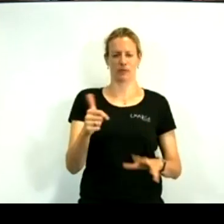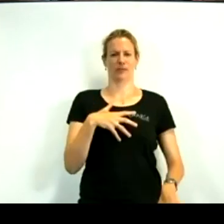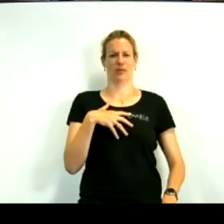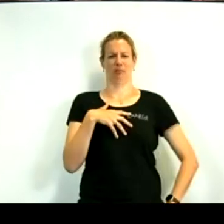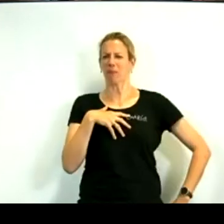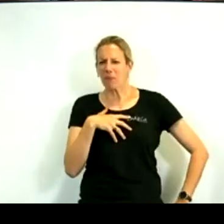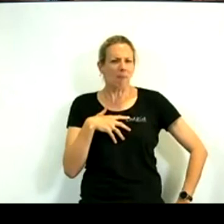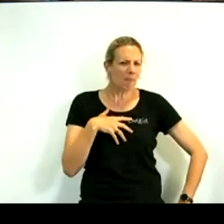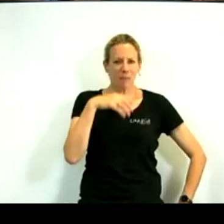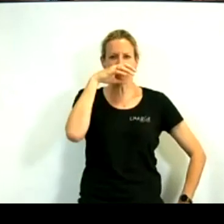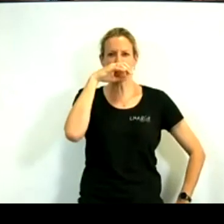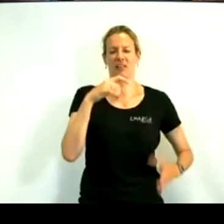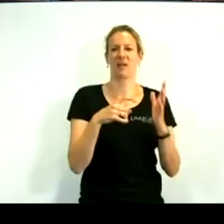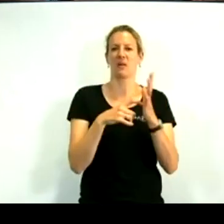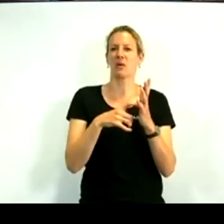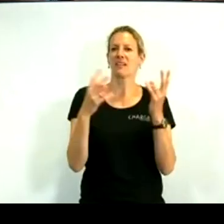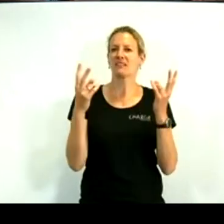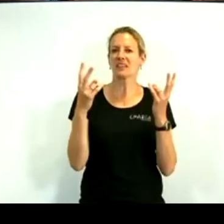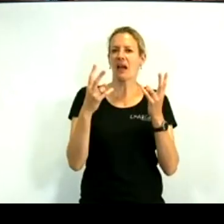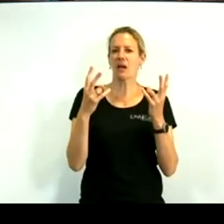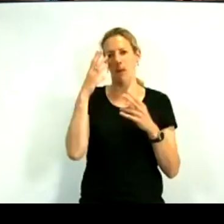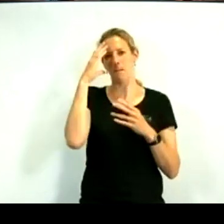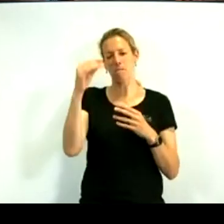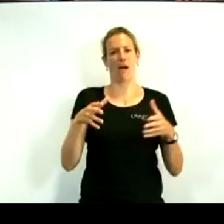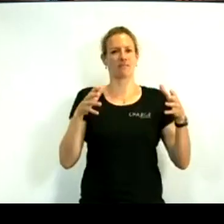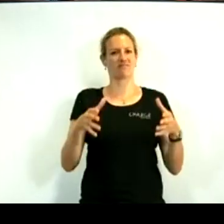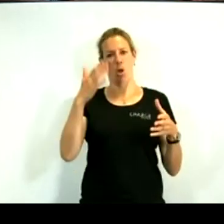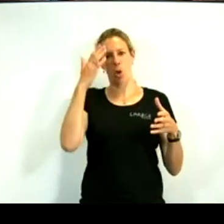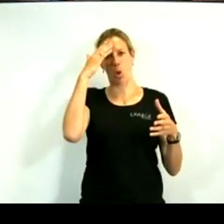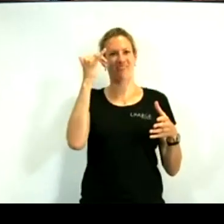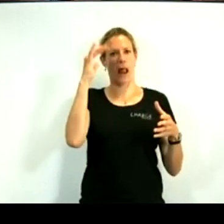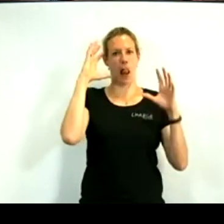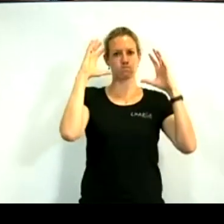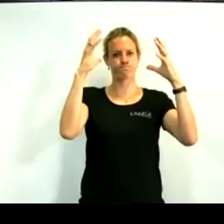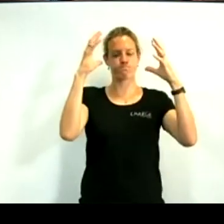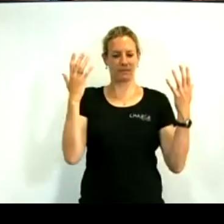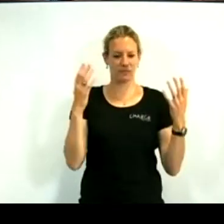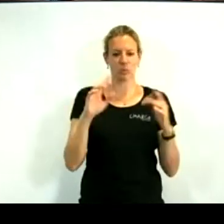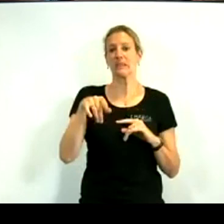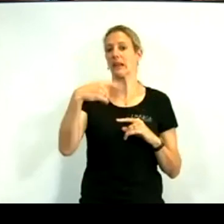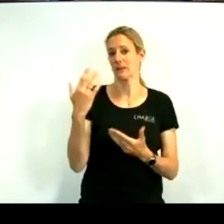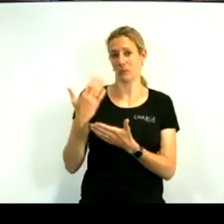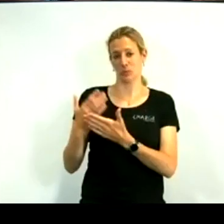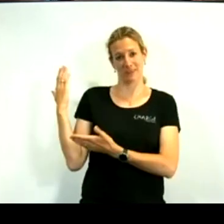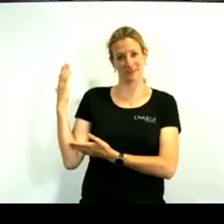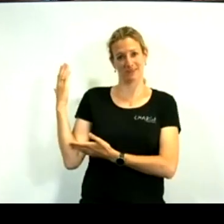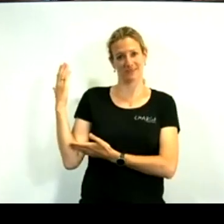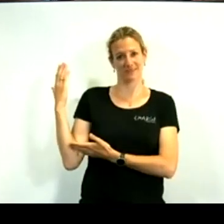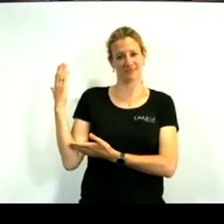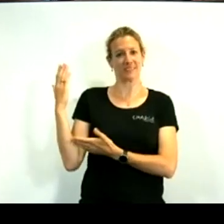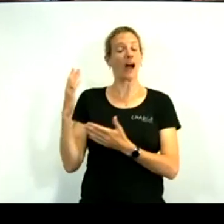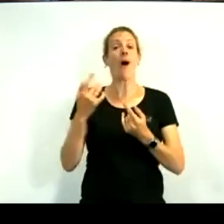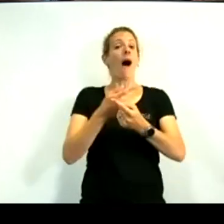man's head. That yellow thing looks like his head. And then the next picture again, we know what's happening. This isn't